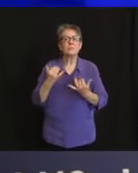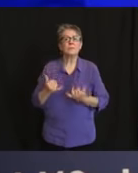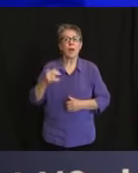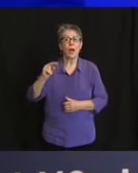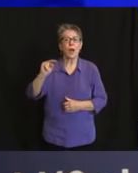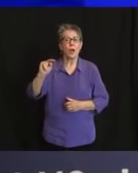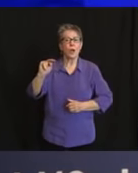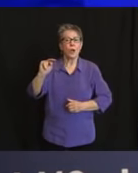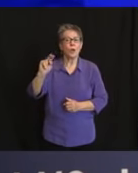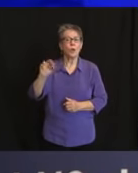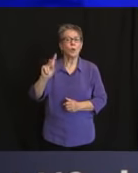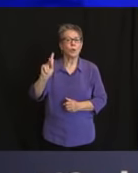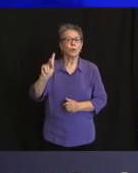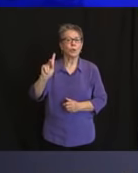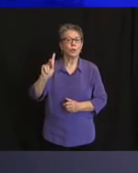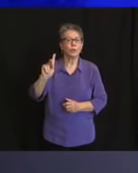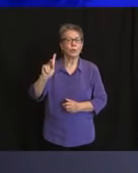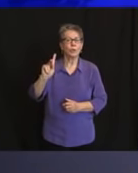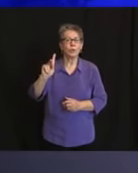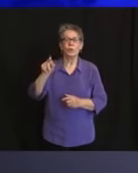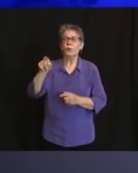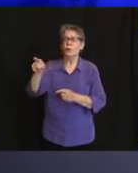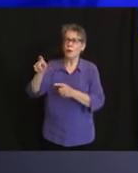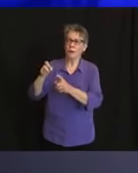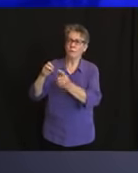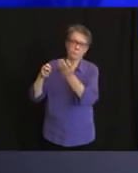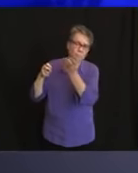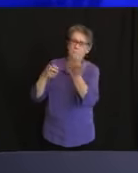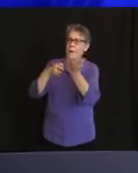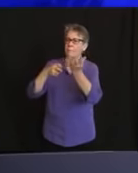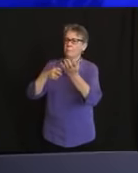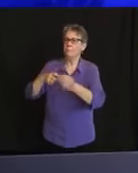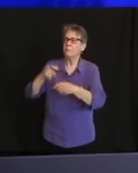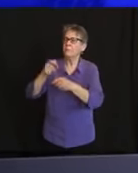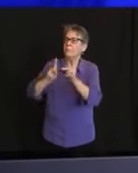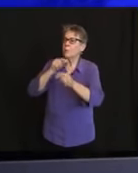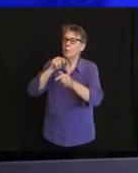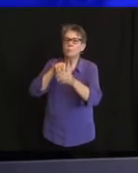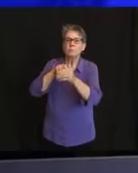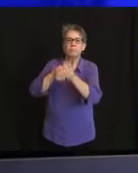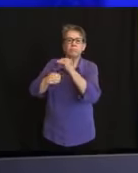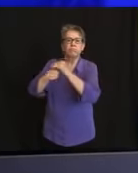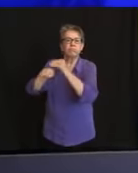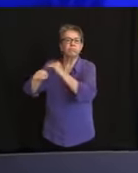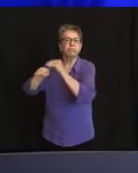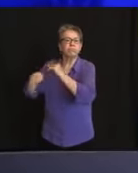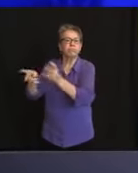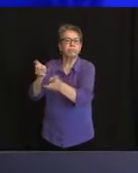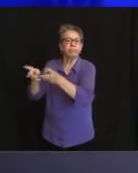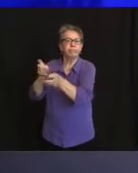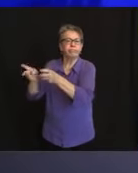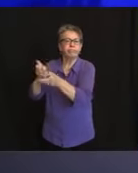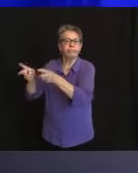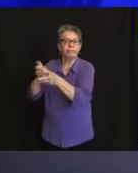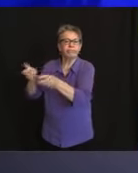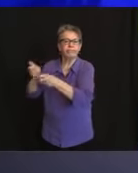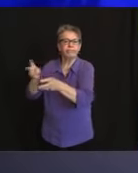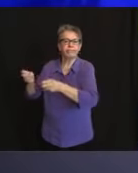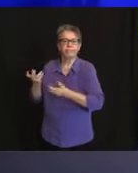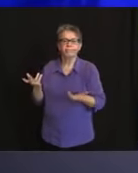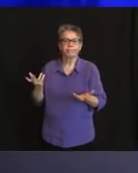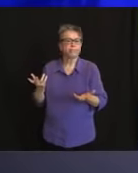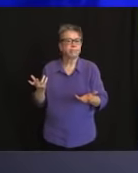issued 1 EO violation and charged somebody with obstruction. In Union City, 2 members were cited for operating a supermarket. They